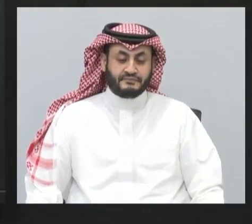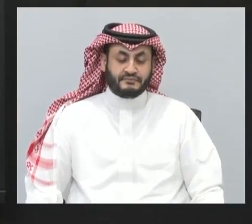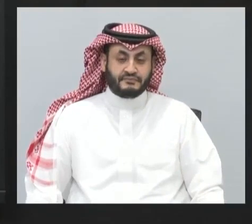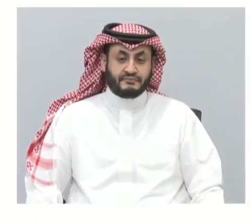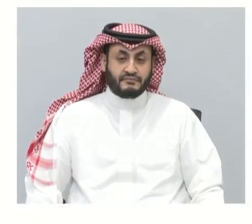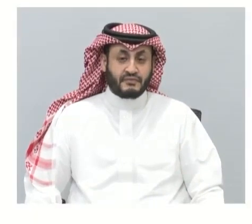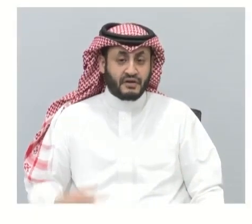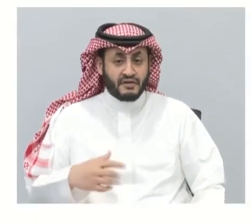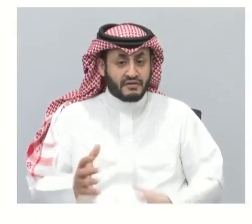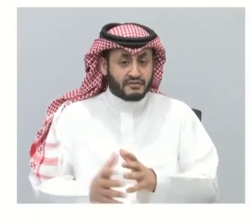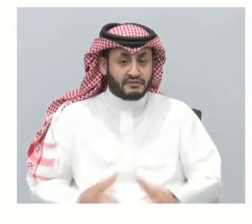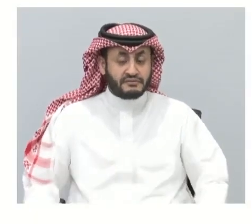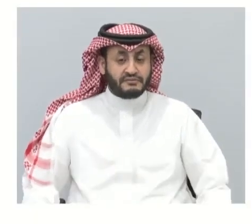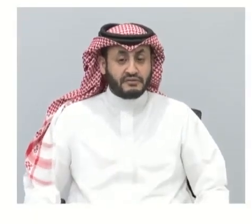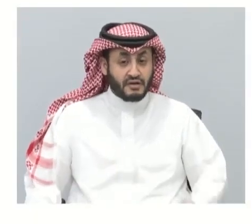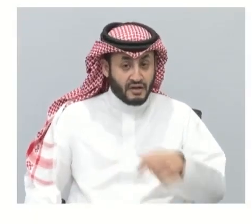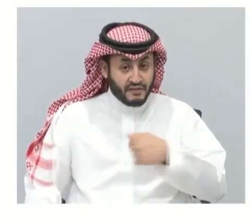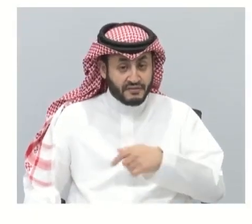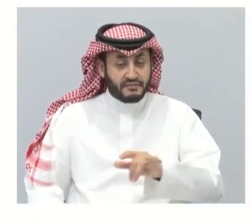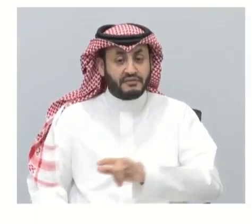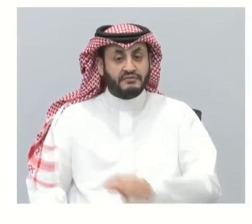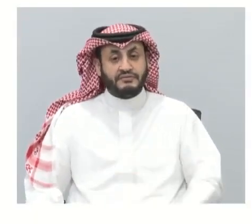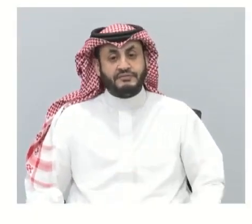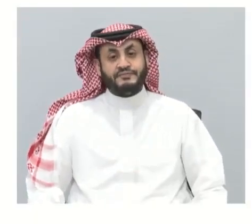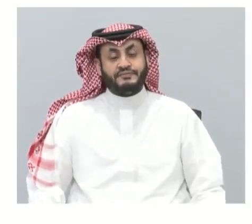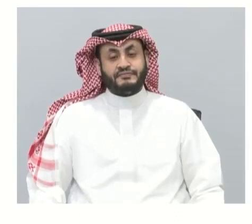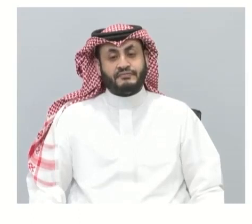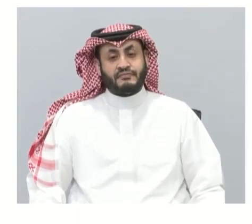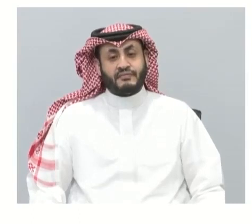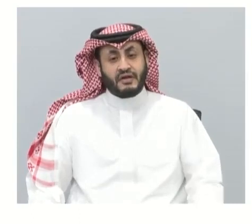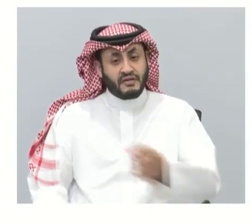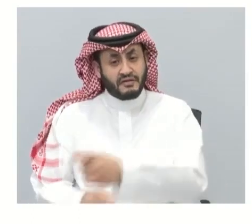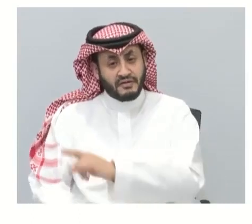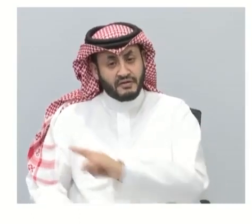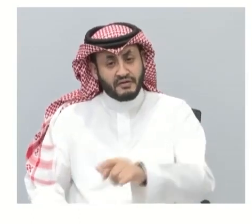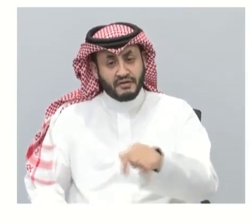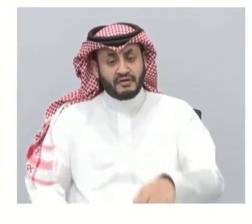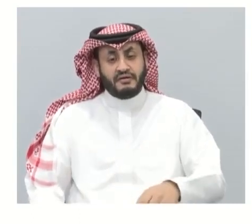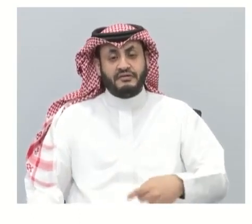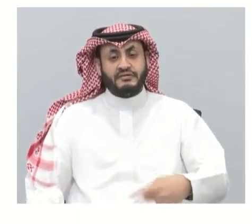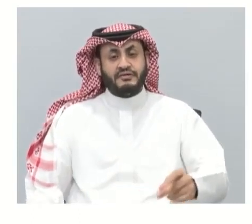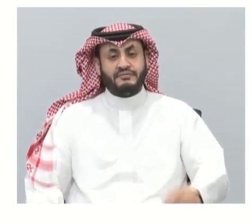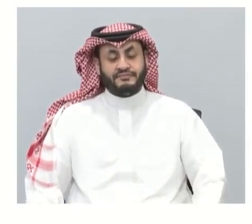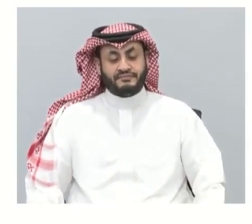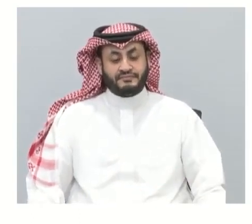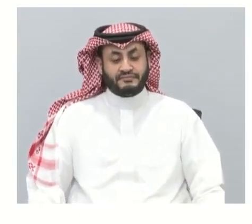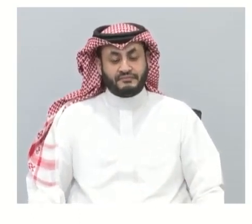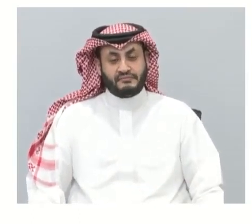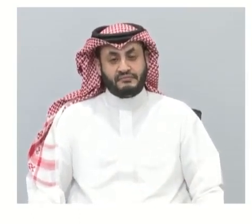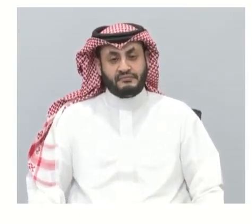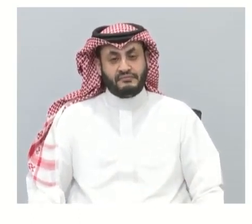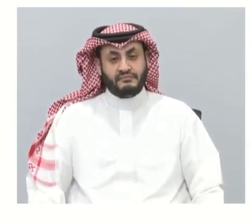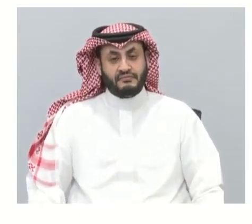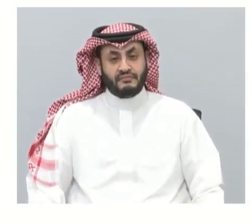speaker himself is with the internet and the computer. So what did she say? She said, I don't